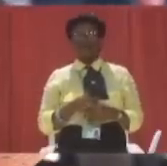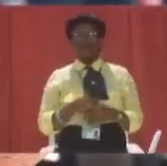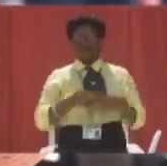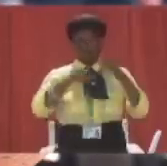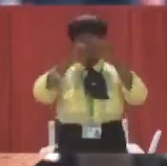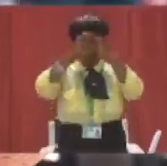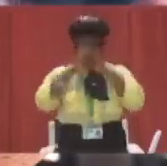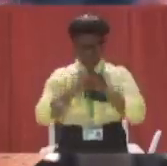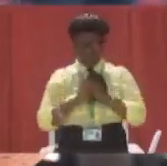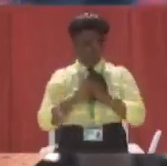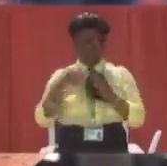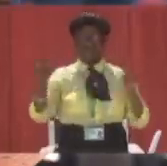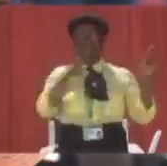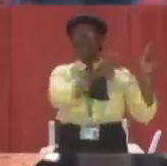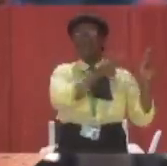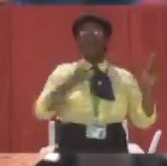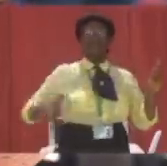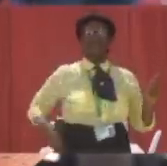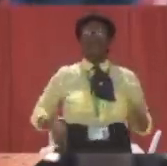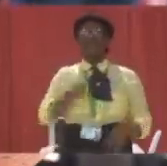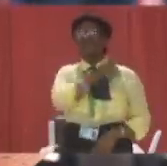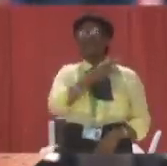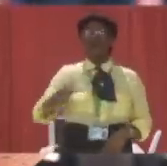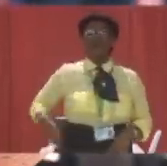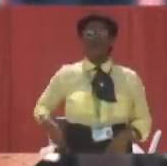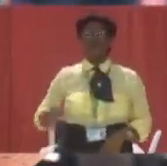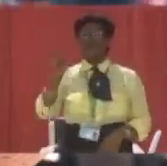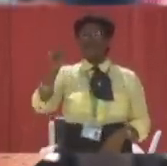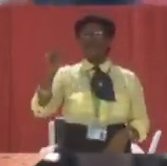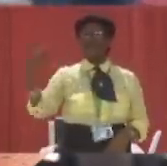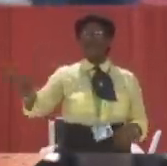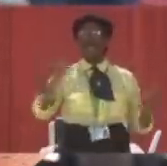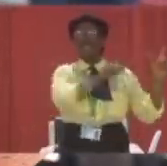Worship the King of Kings, the Lord of Lords.